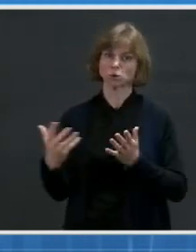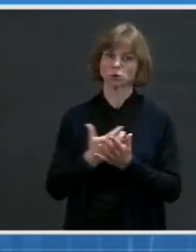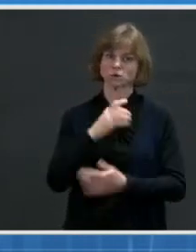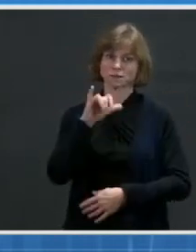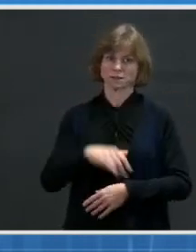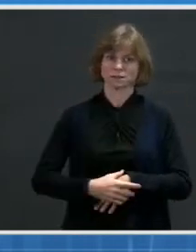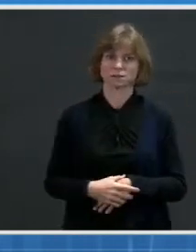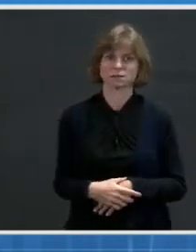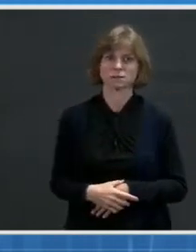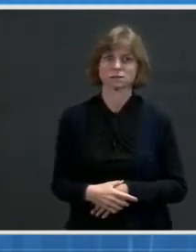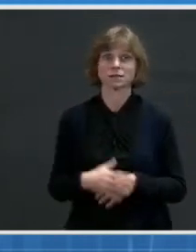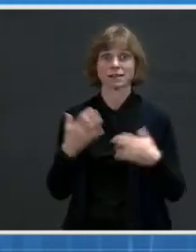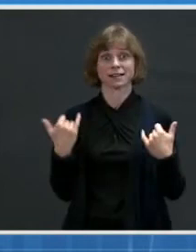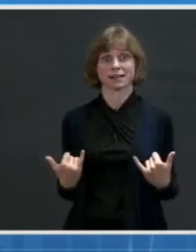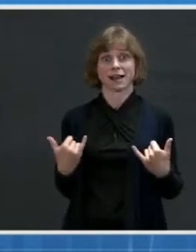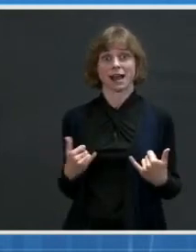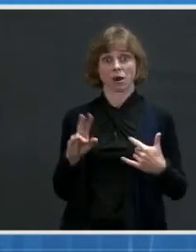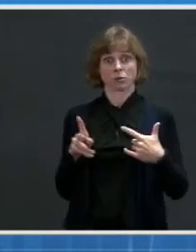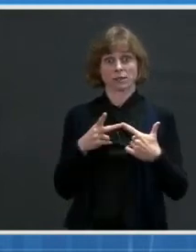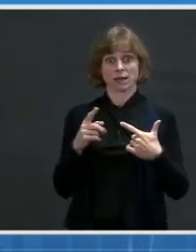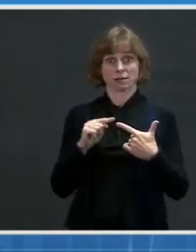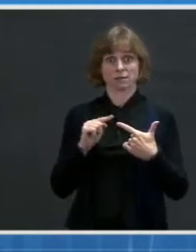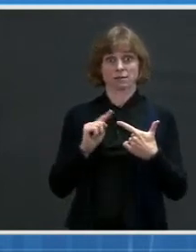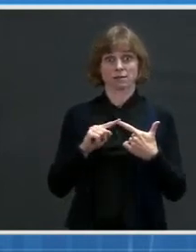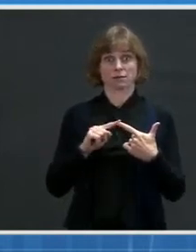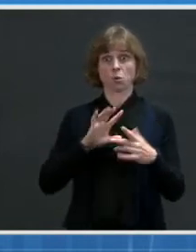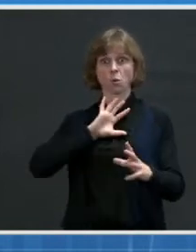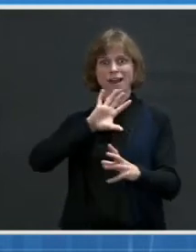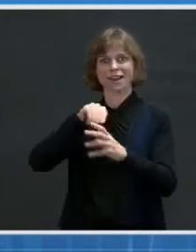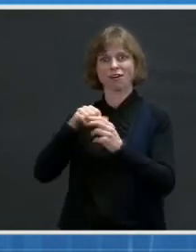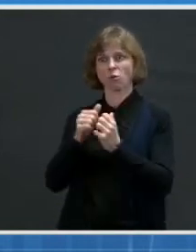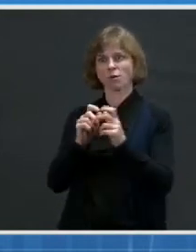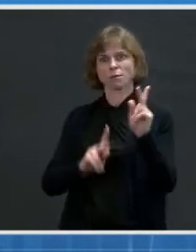more public stage: engagement with key